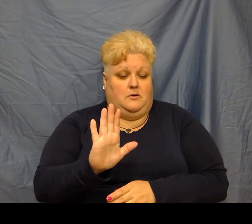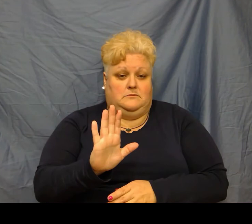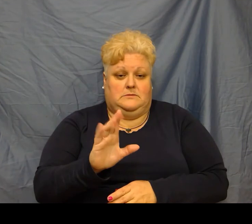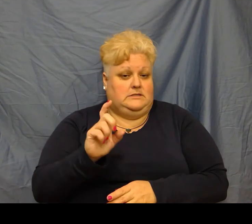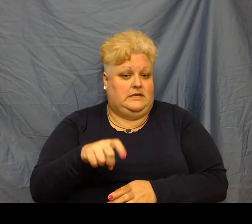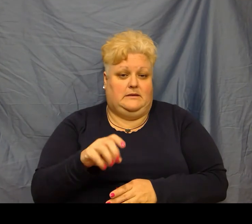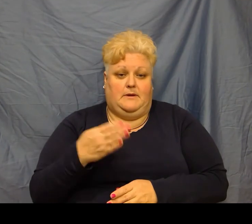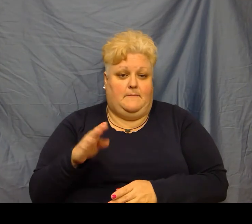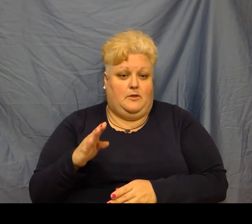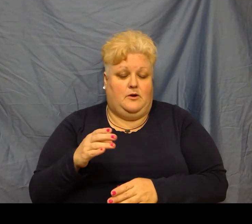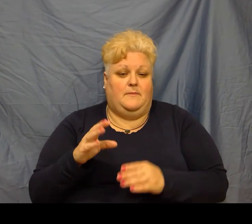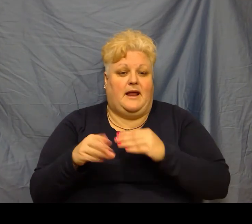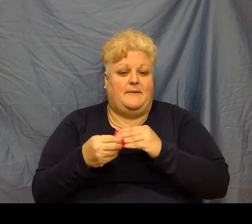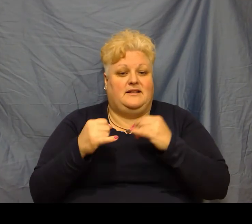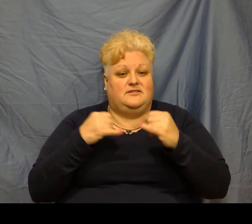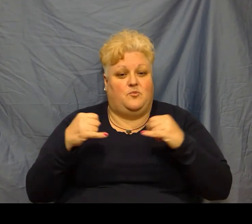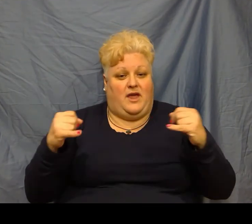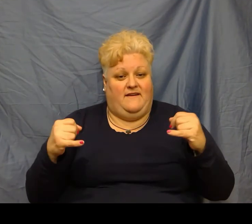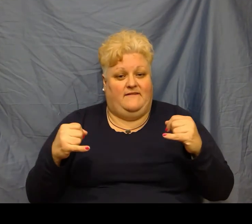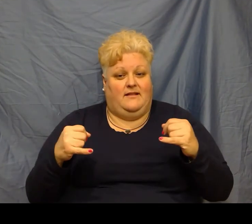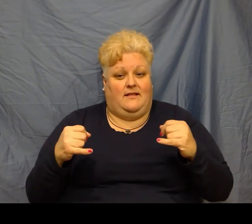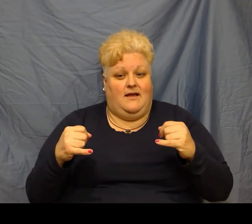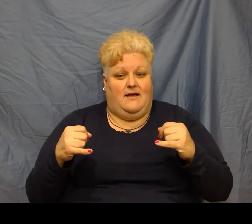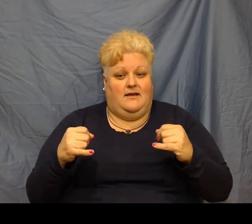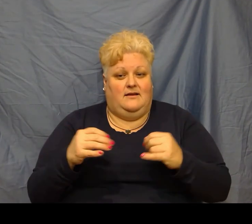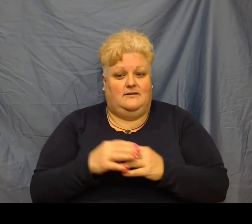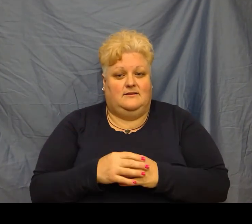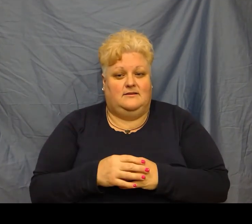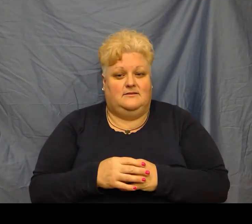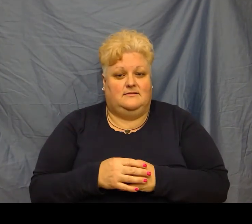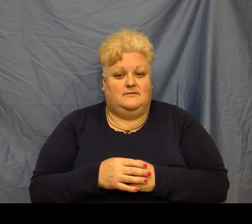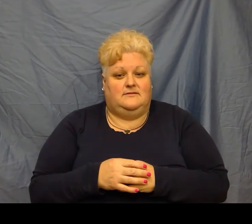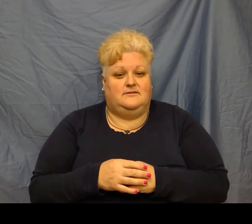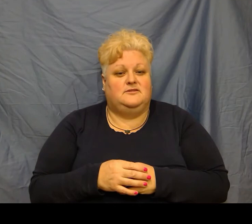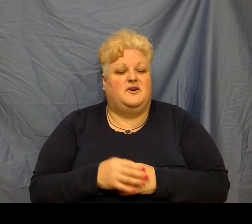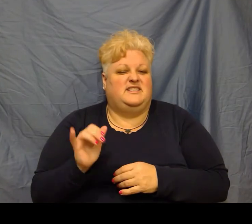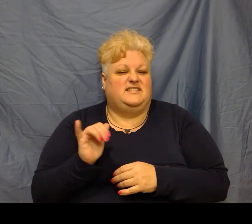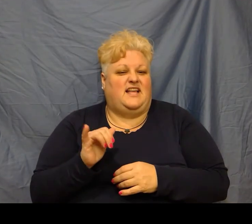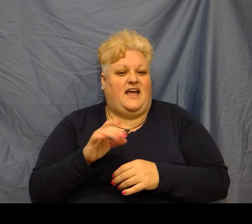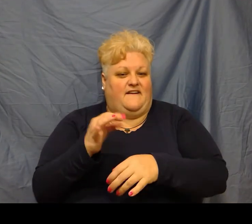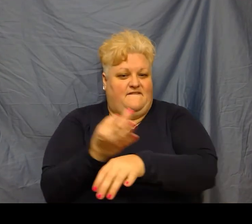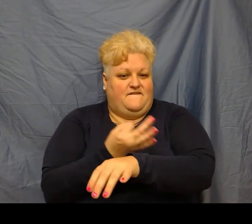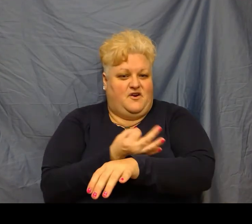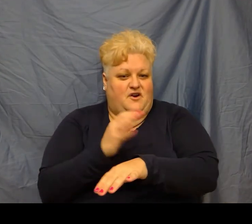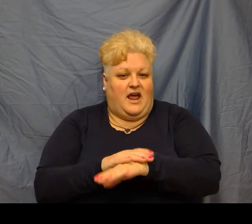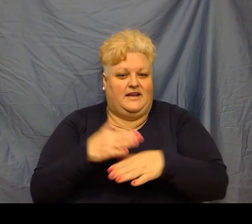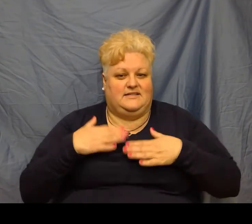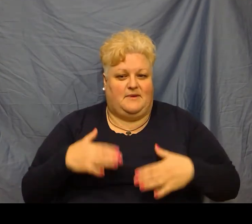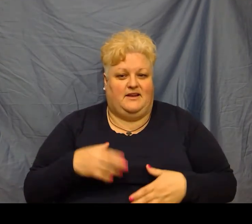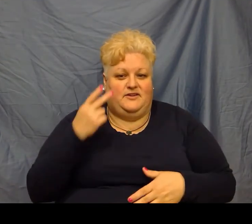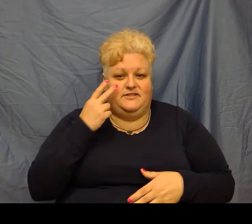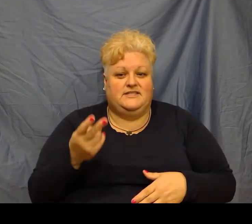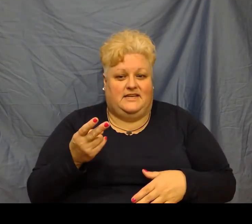and adding some wavy lines so that it looks like he's got lots of fur all over his body. And then you can see this